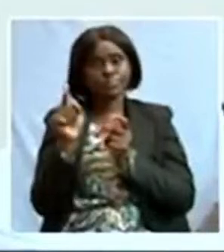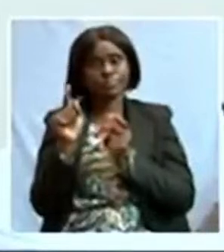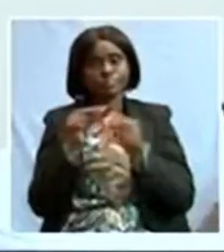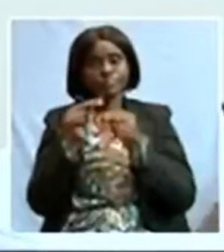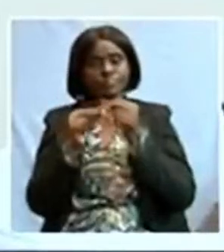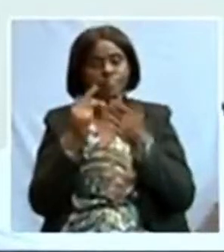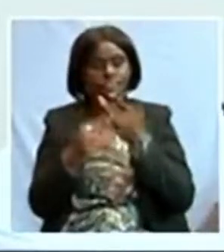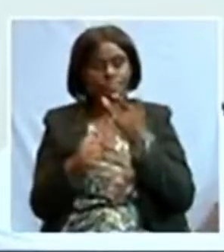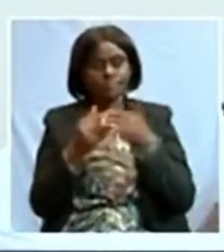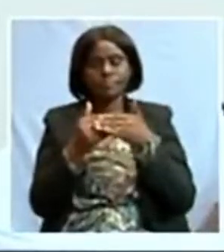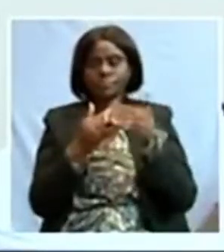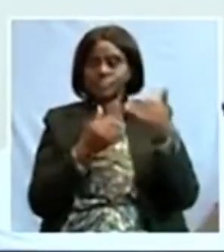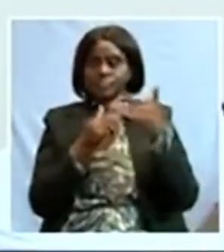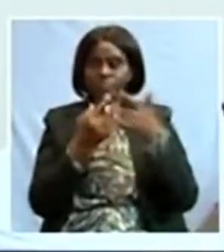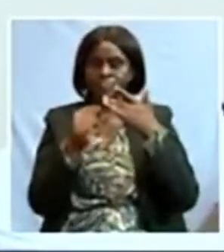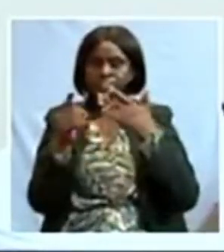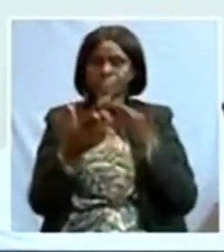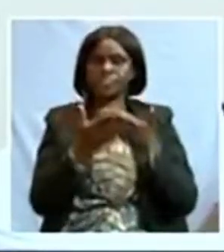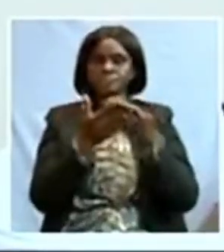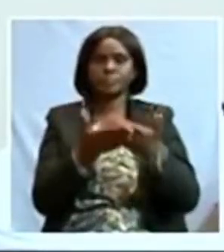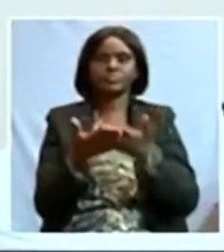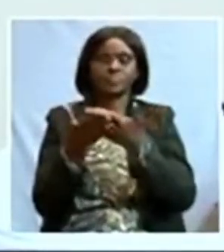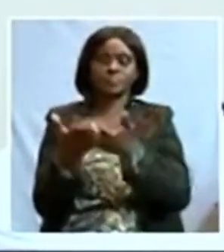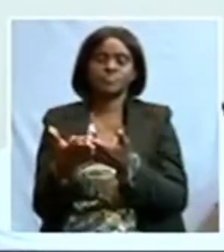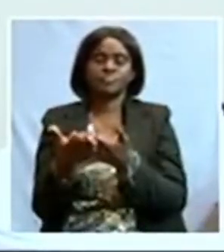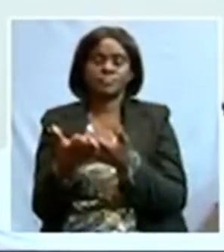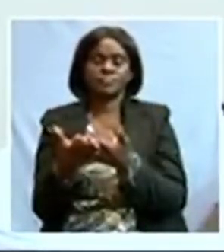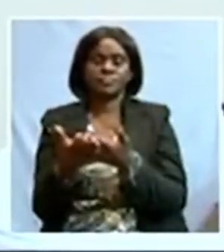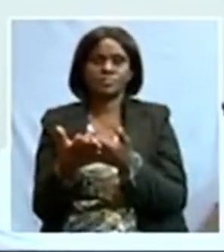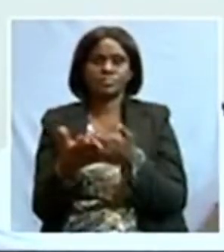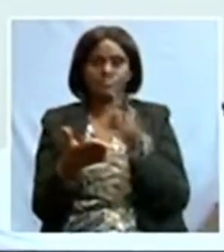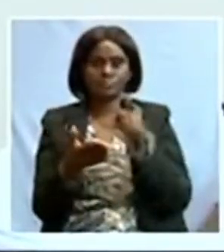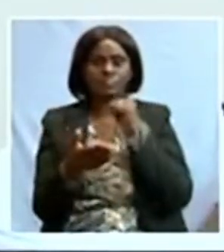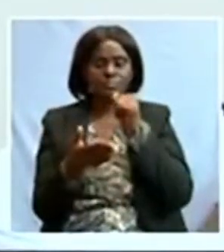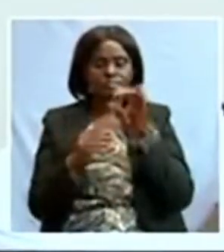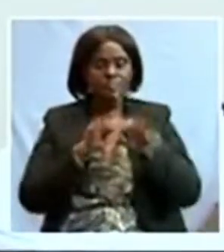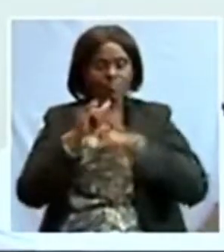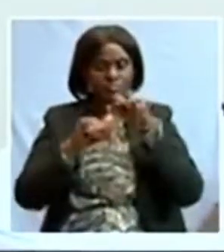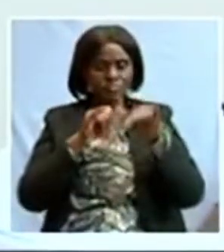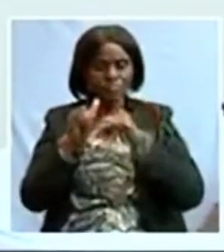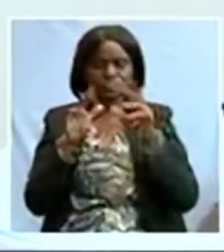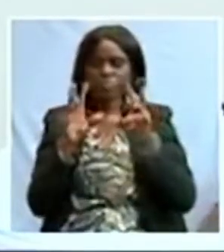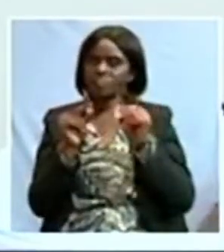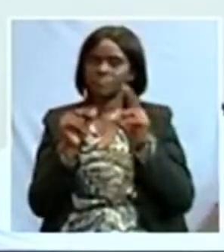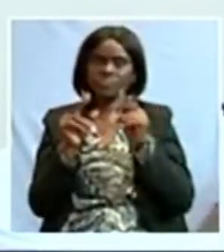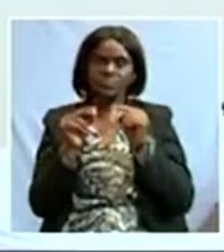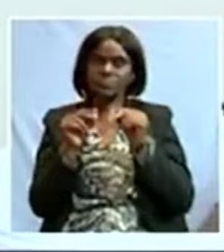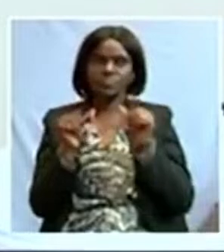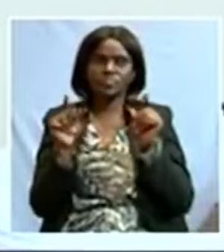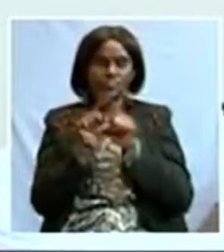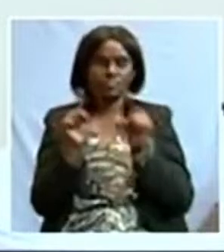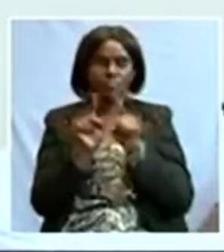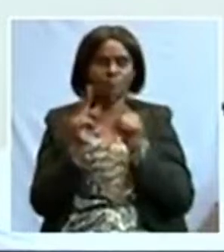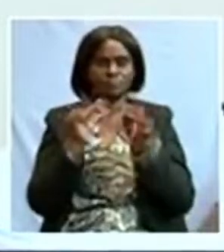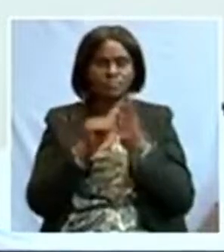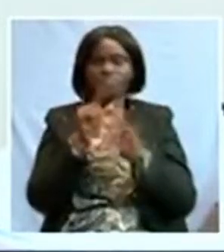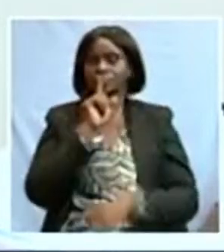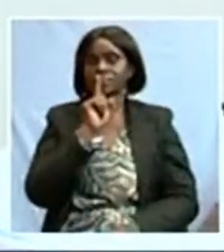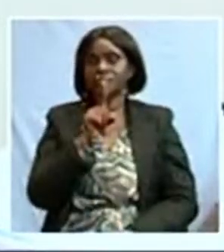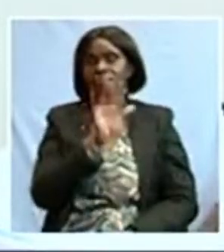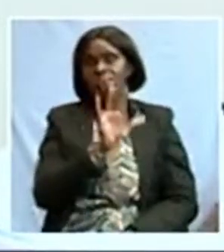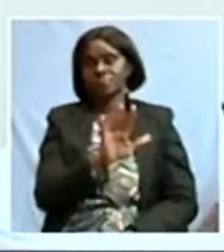to the extent that what you'll be submitting is not misleading and is